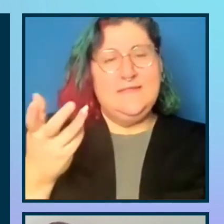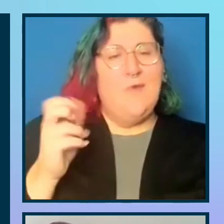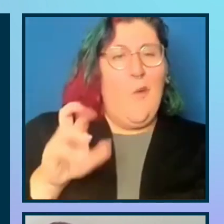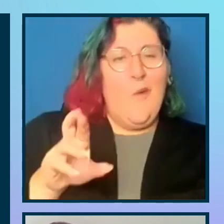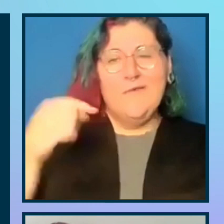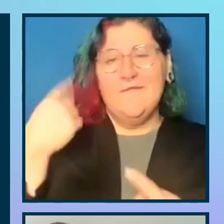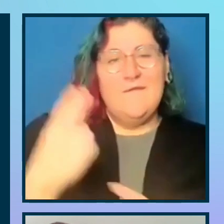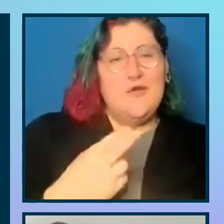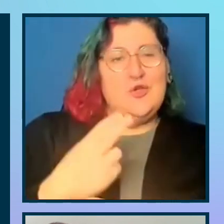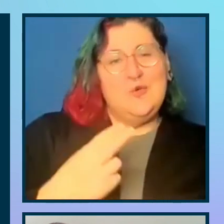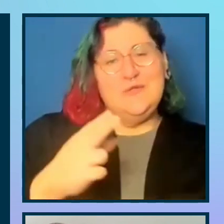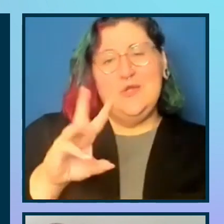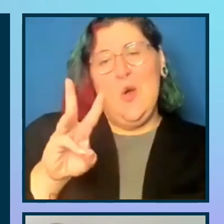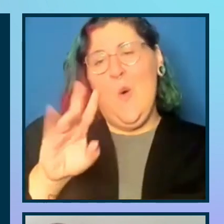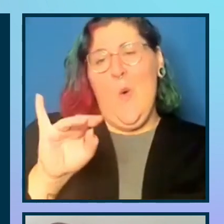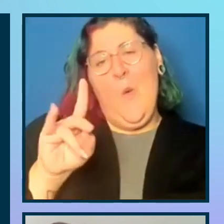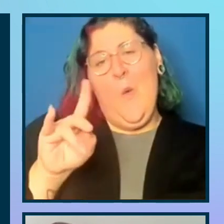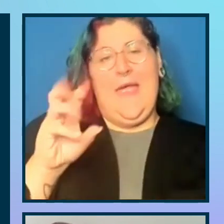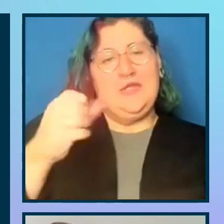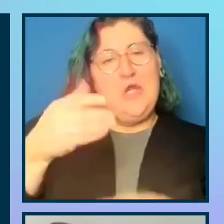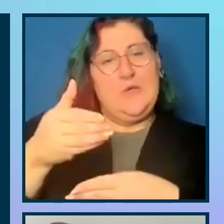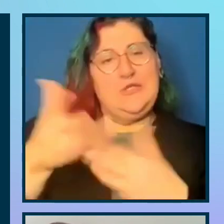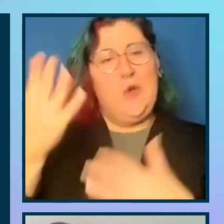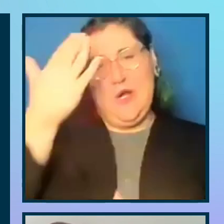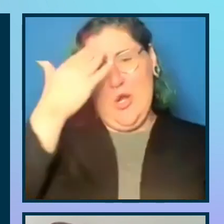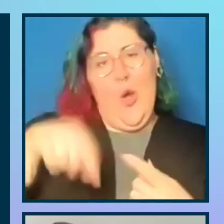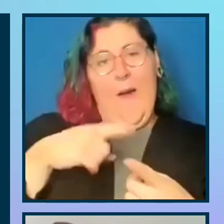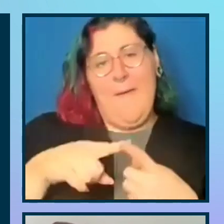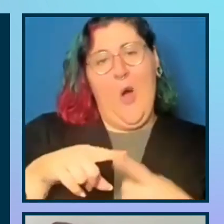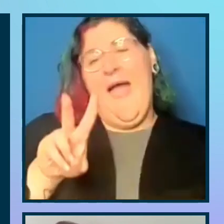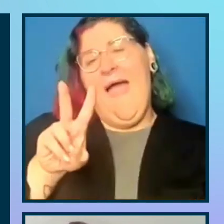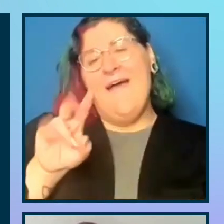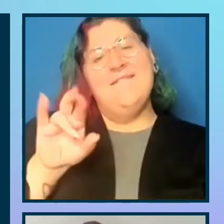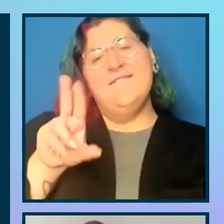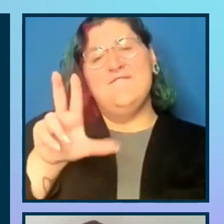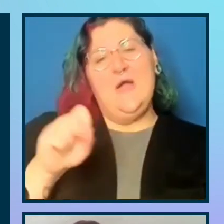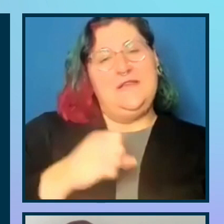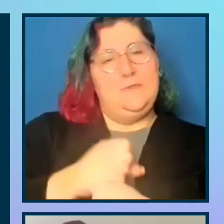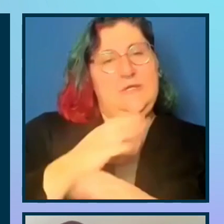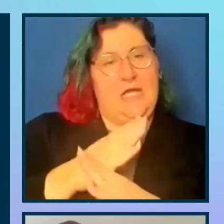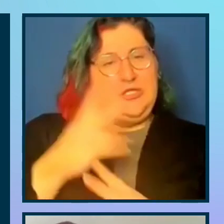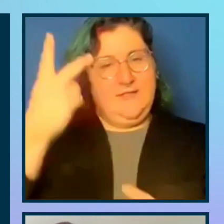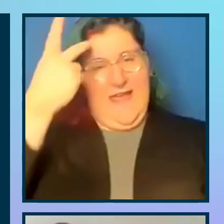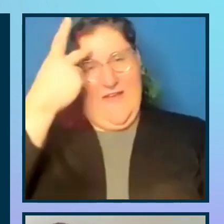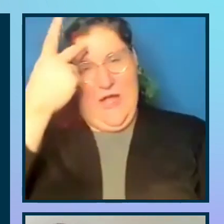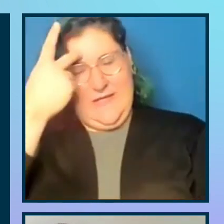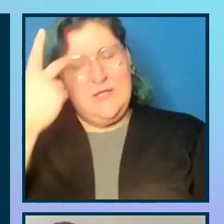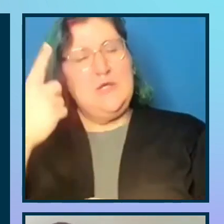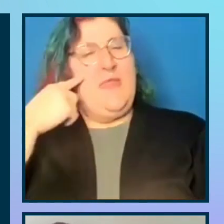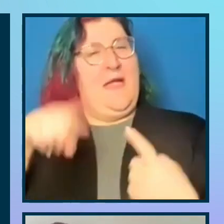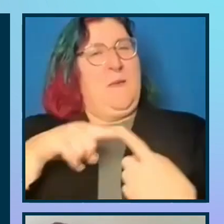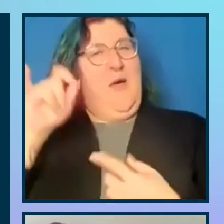know about antivirus. Think about that, but with more features and with more levels of granularity. But before